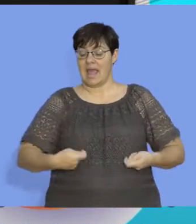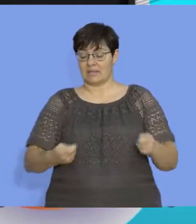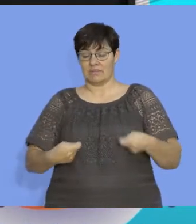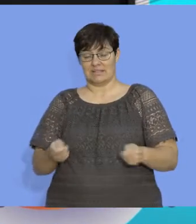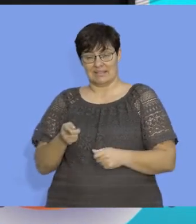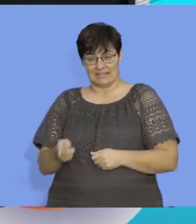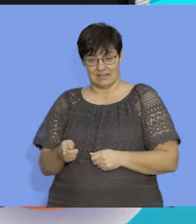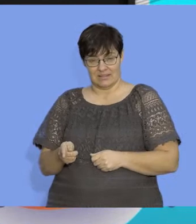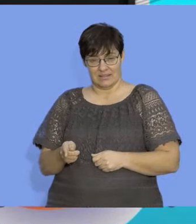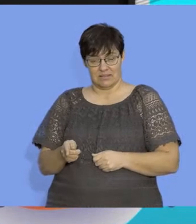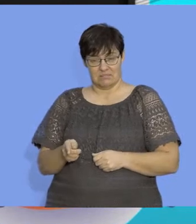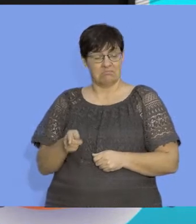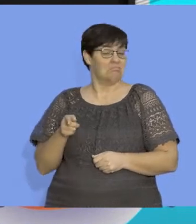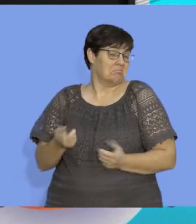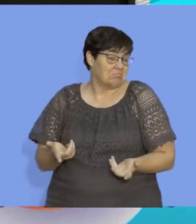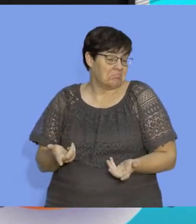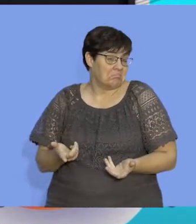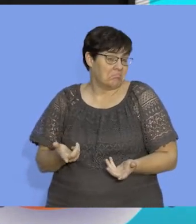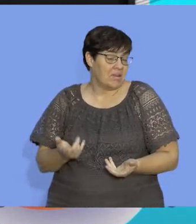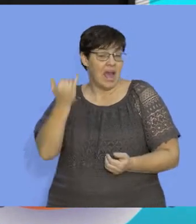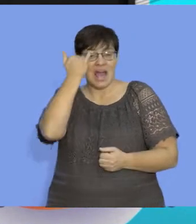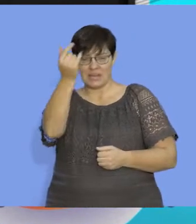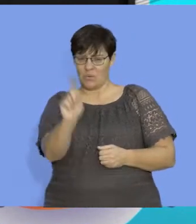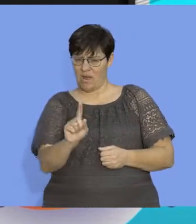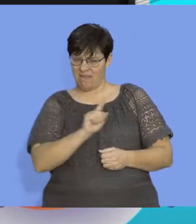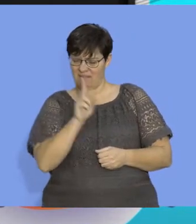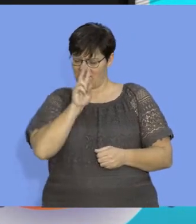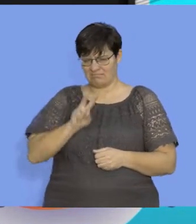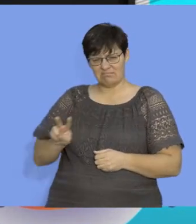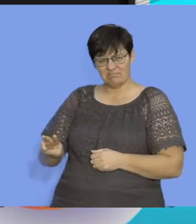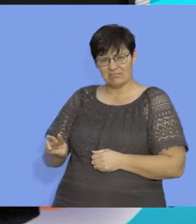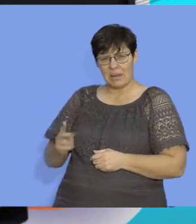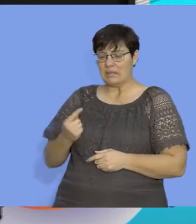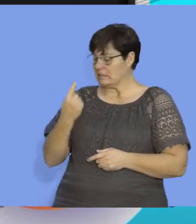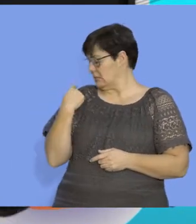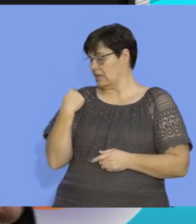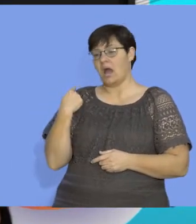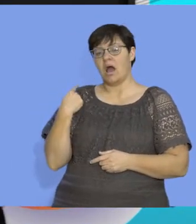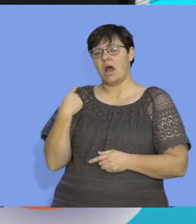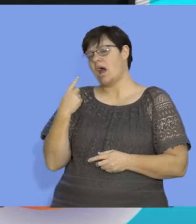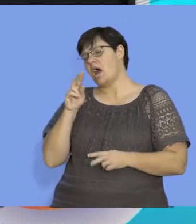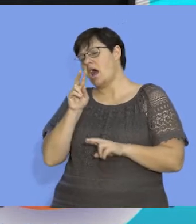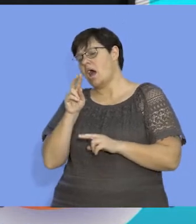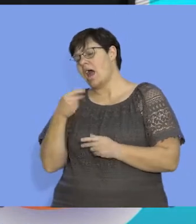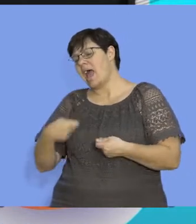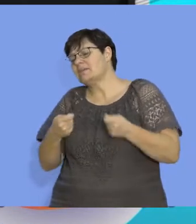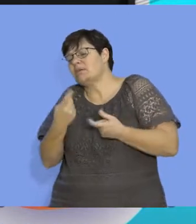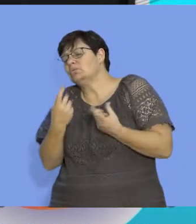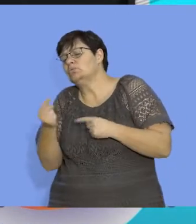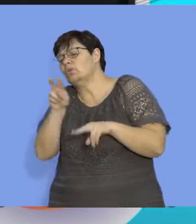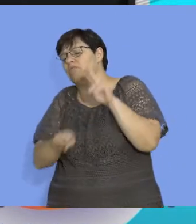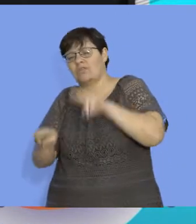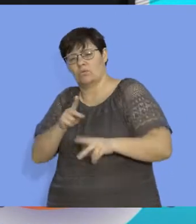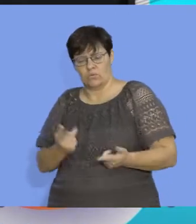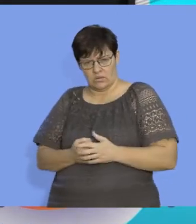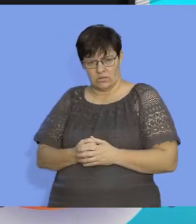once again, what's the idea? The idea is to reduce expenses. But once again, you can't just reduce